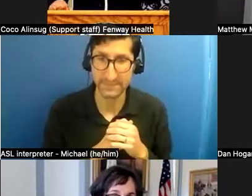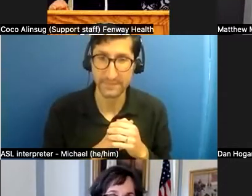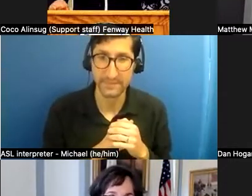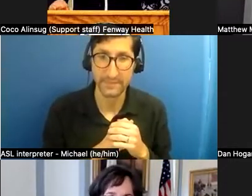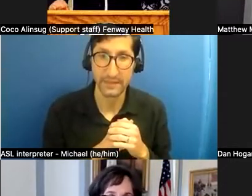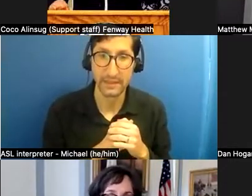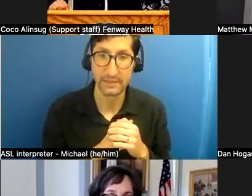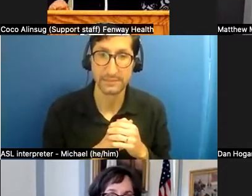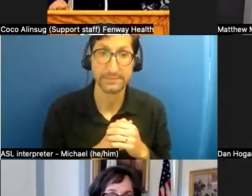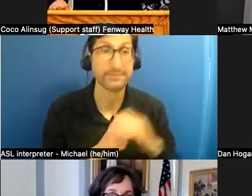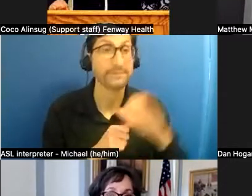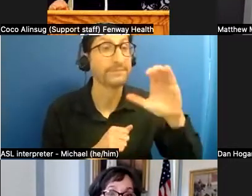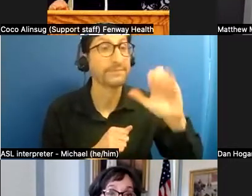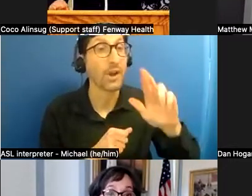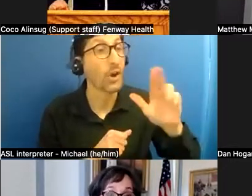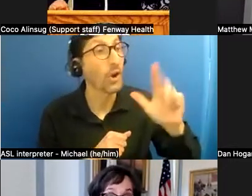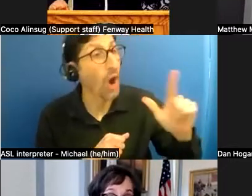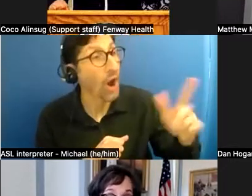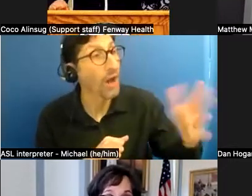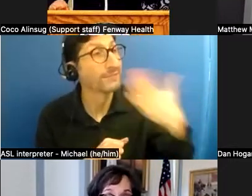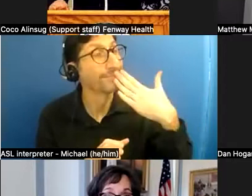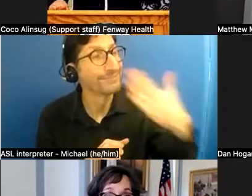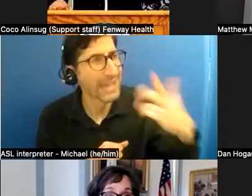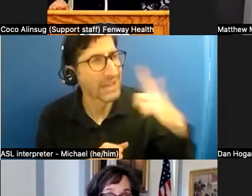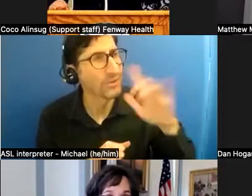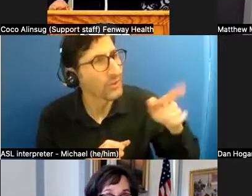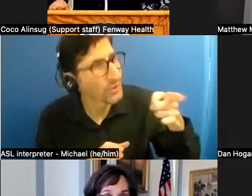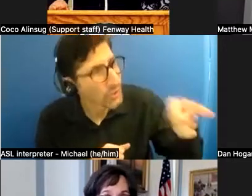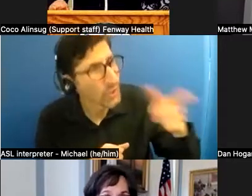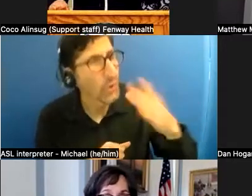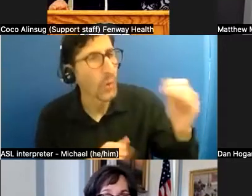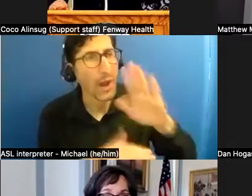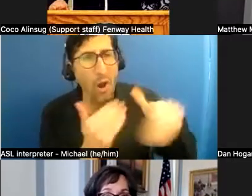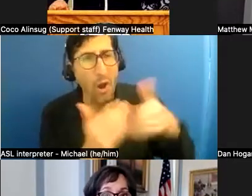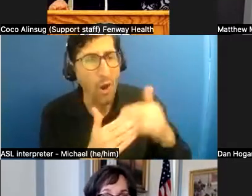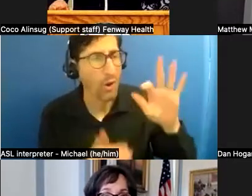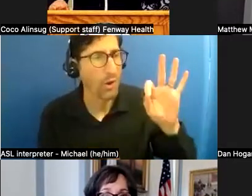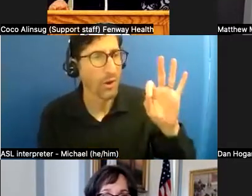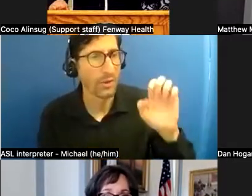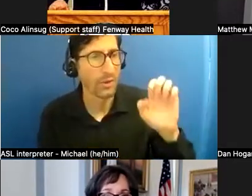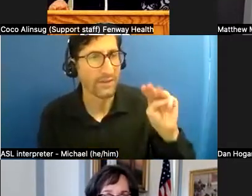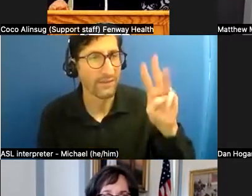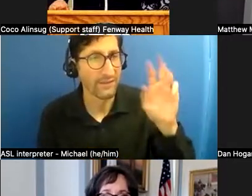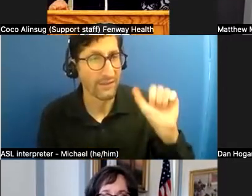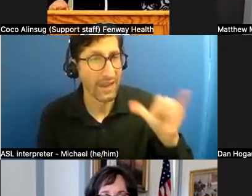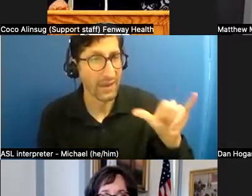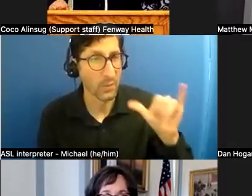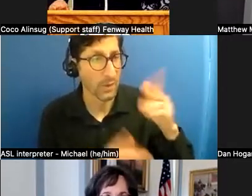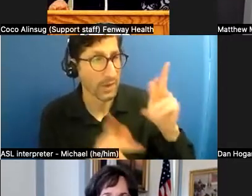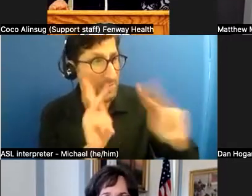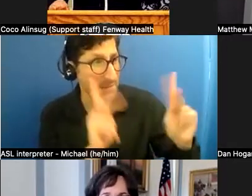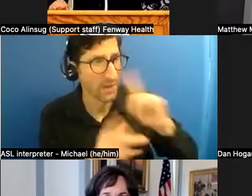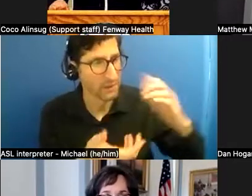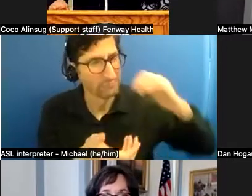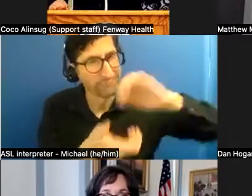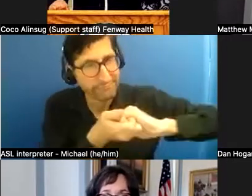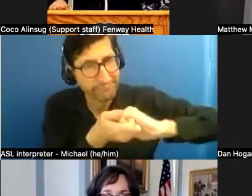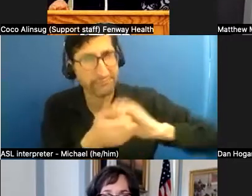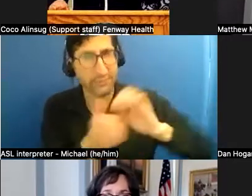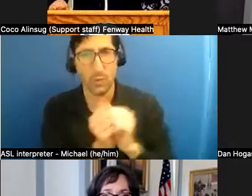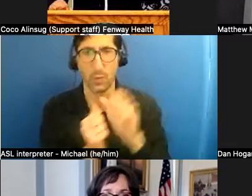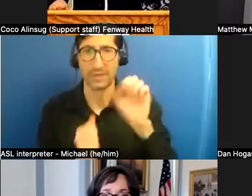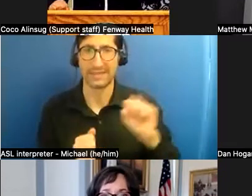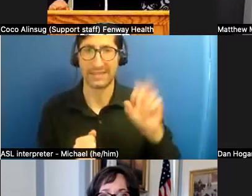Carl, again, thank you, and to your colleagues at Fenway Health for partnering with the city on this event.